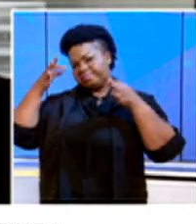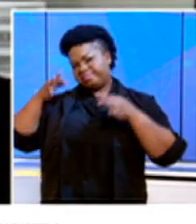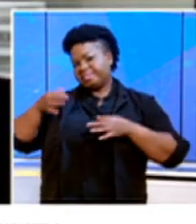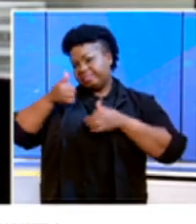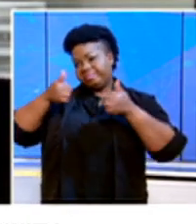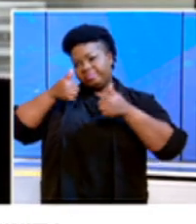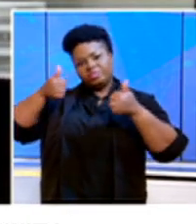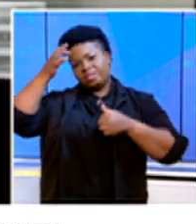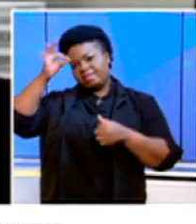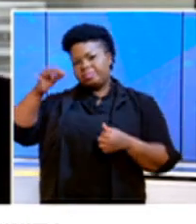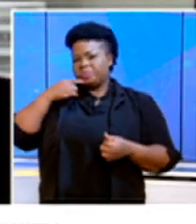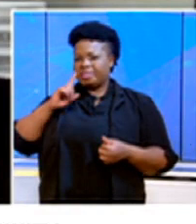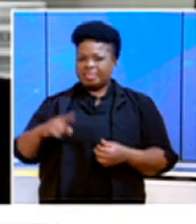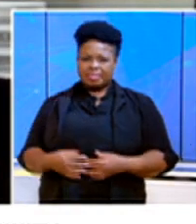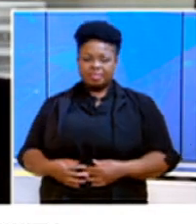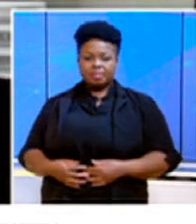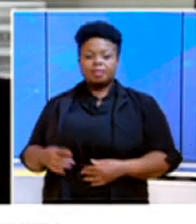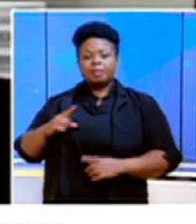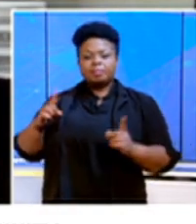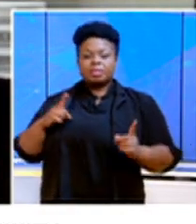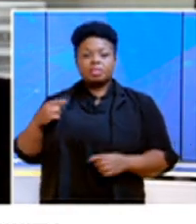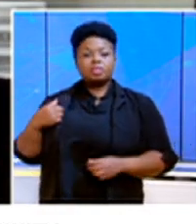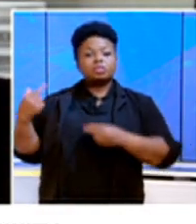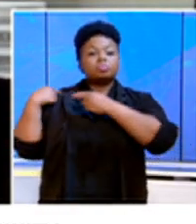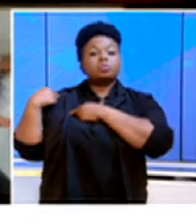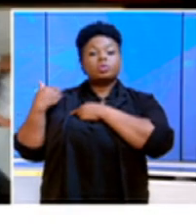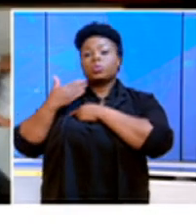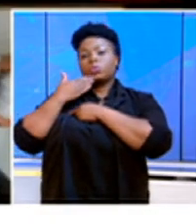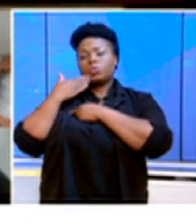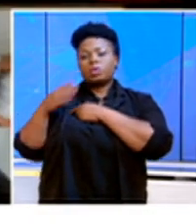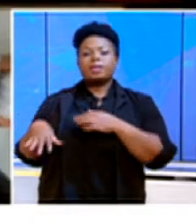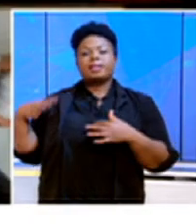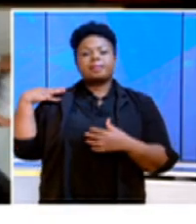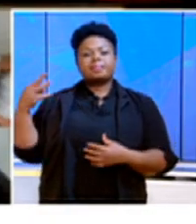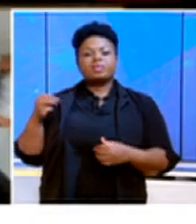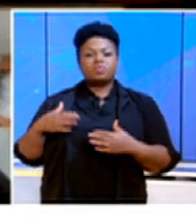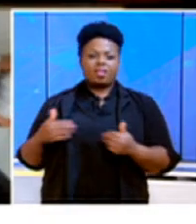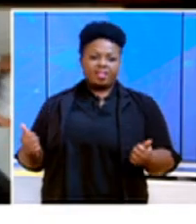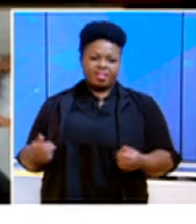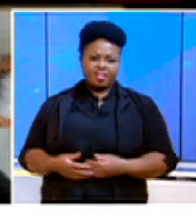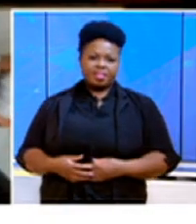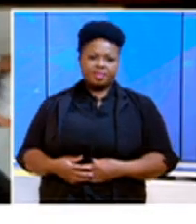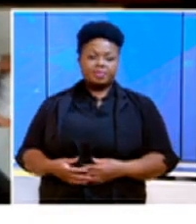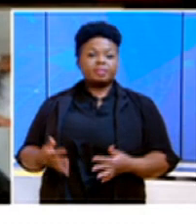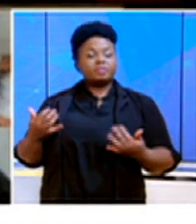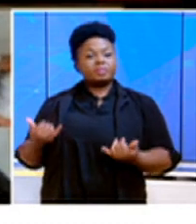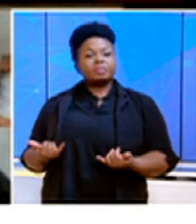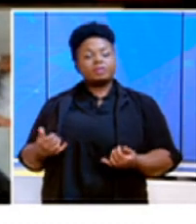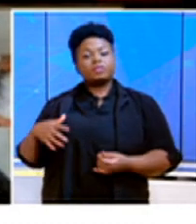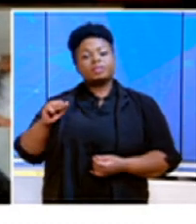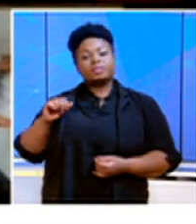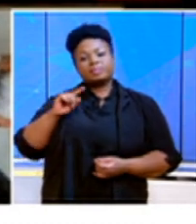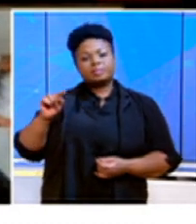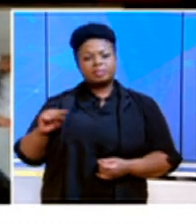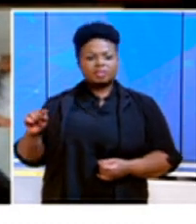is within government, but the direct responsibility lies with the Minister of Health. And in the case of the